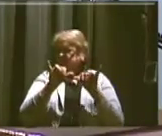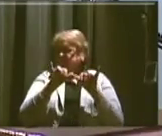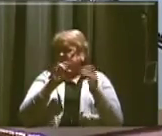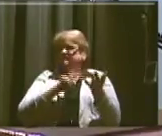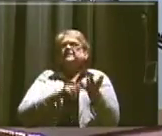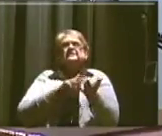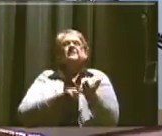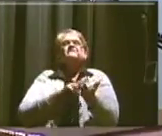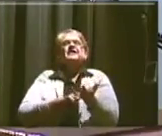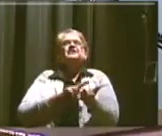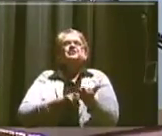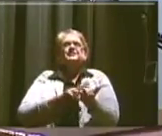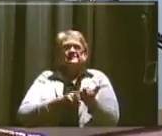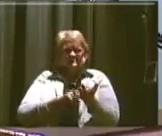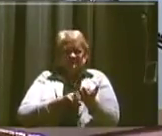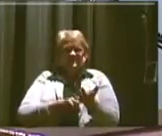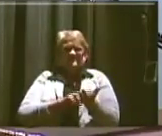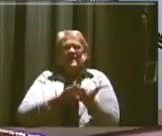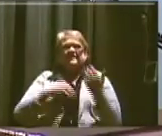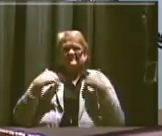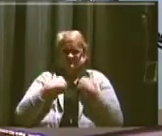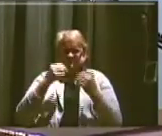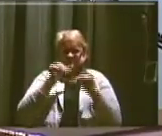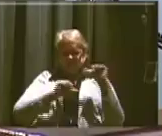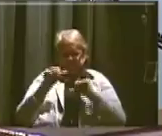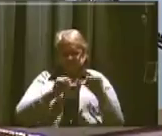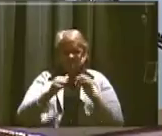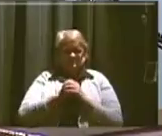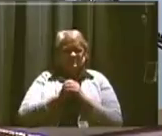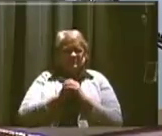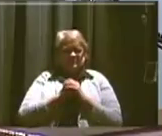for me because I feel like it teaches me all the things that I need to